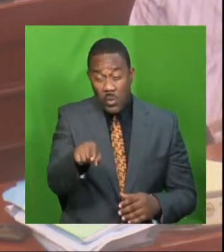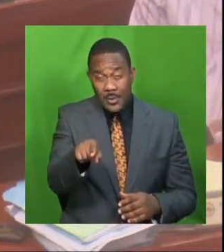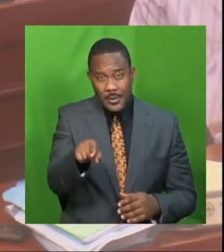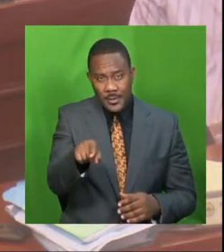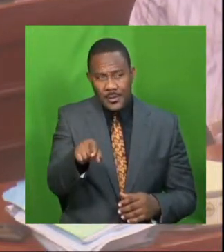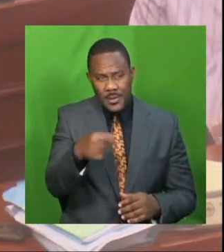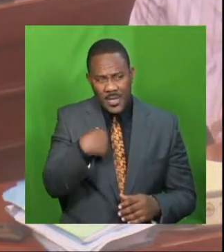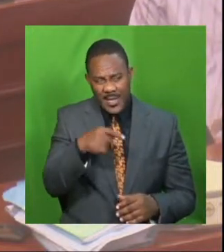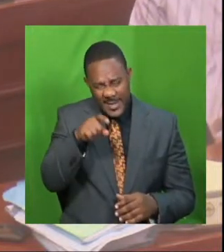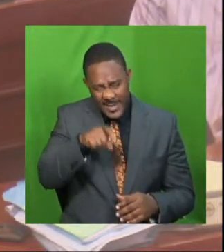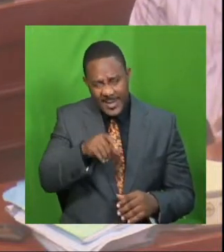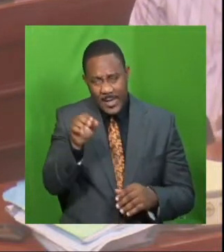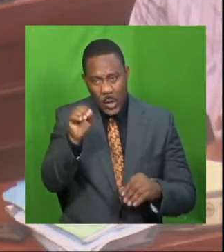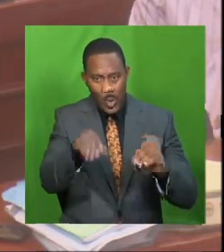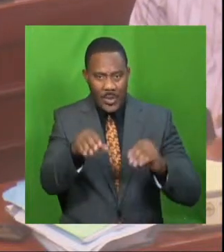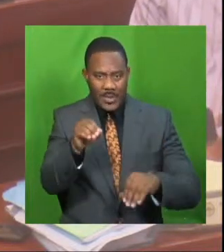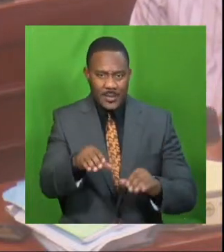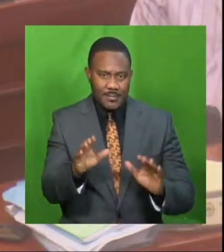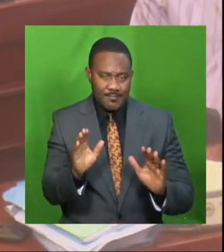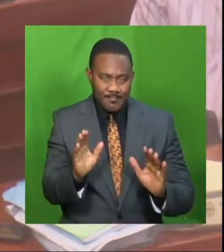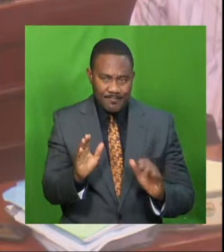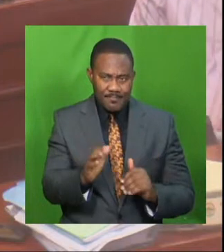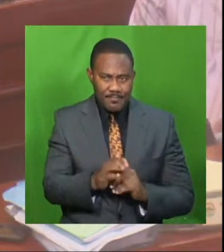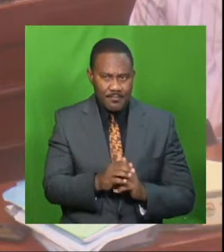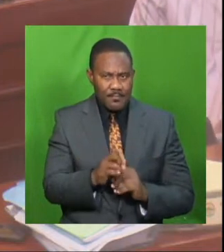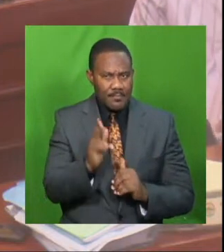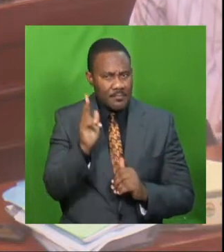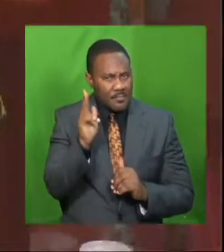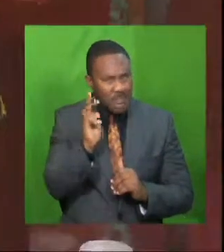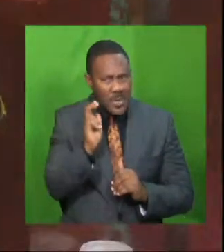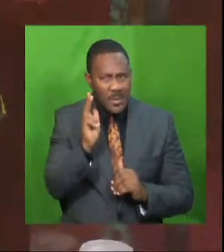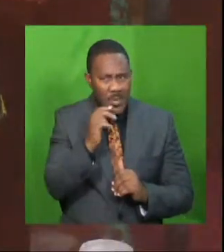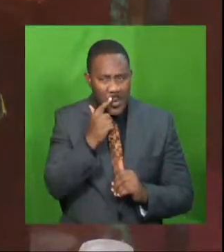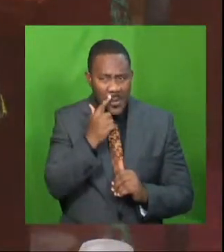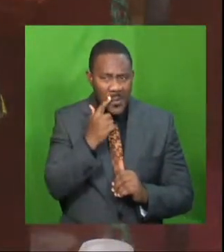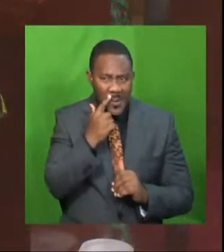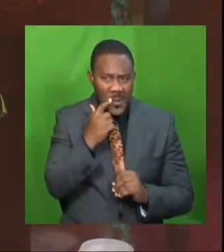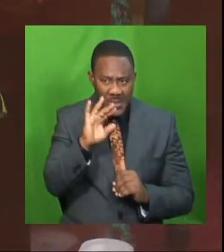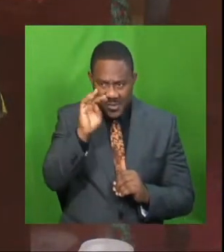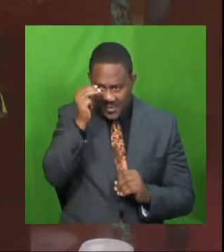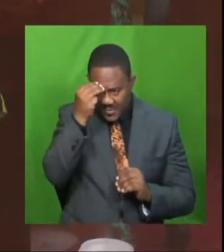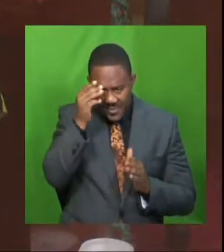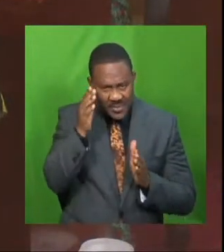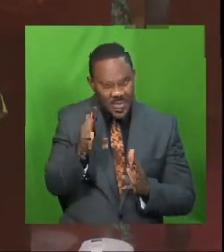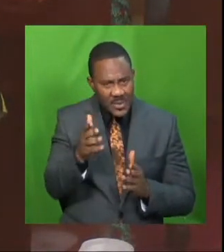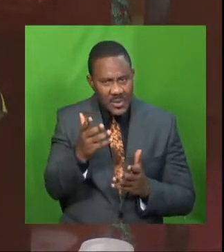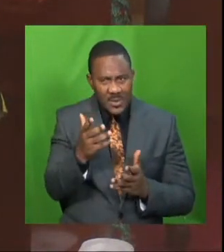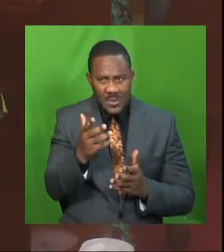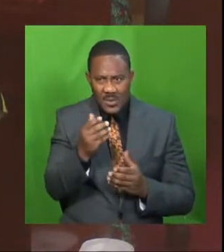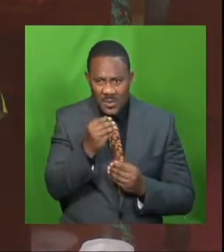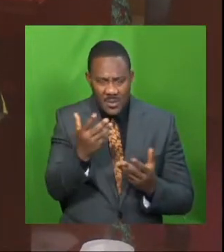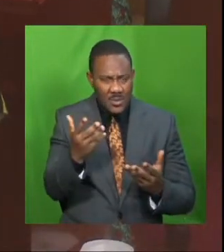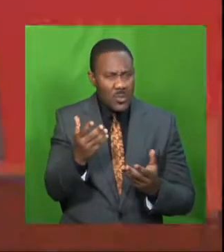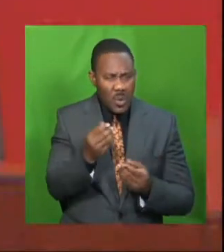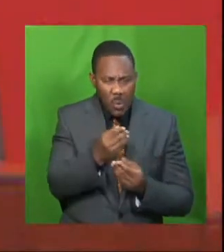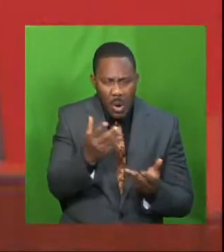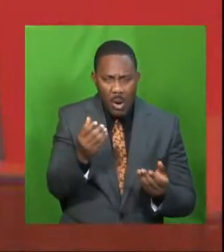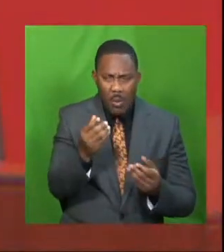comment. And Mr. Speaker, as I listen to the Honorable Minister for Information, I'm concerned